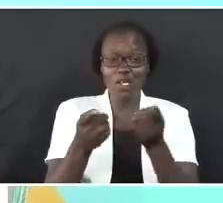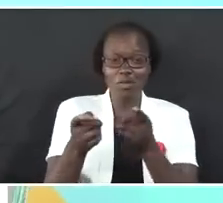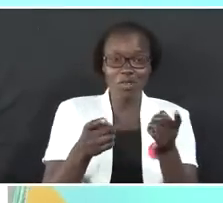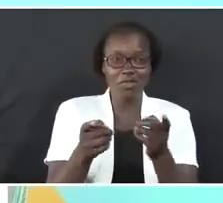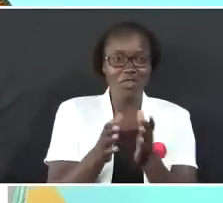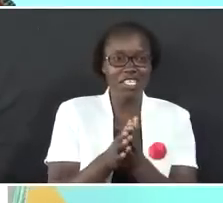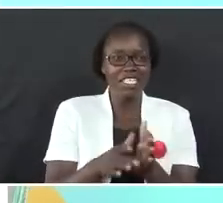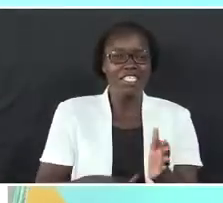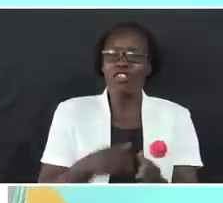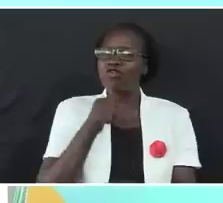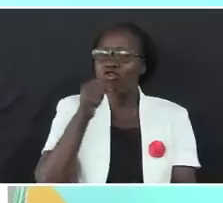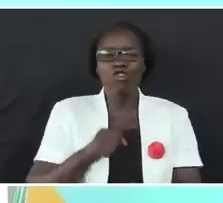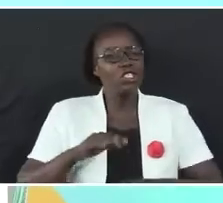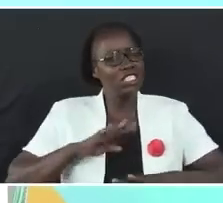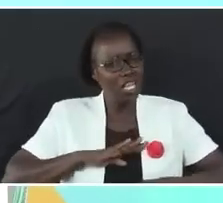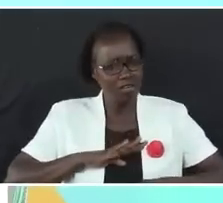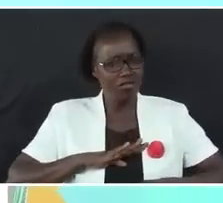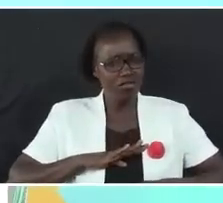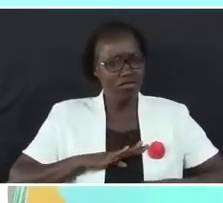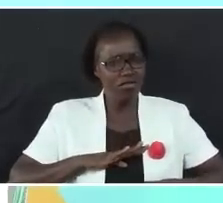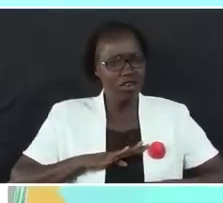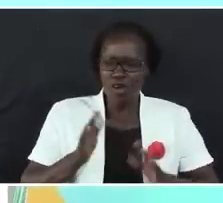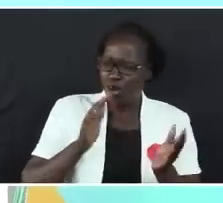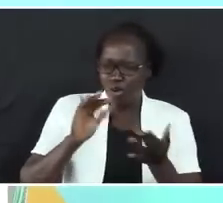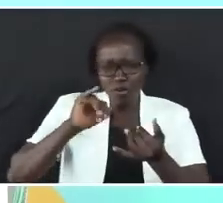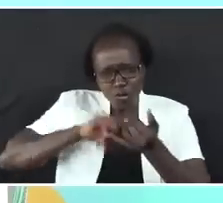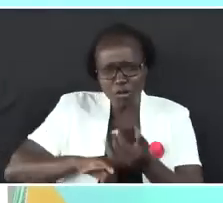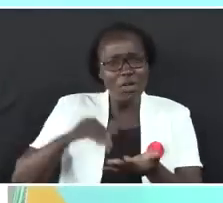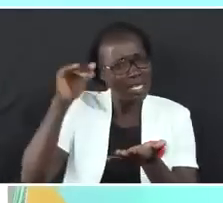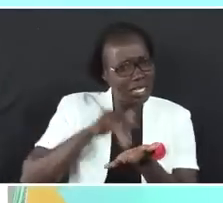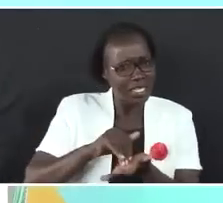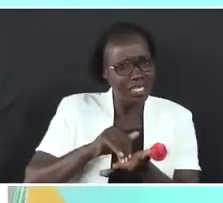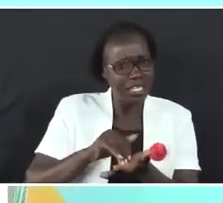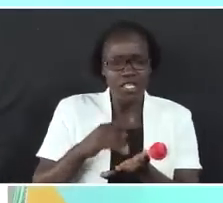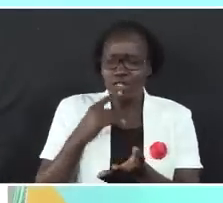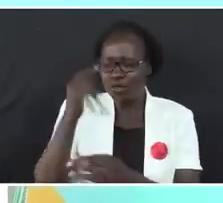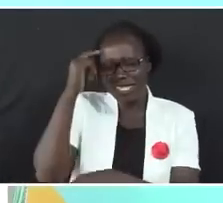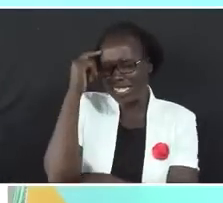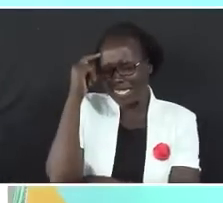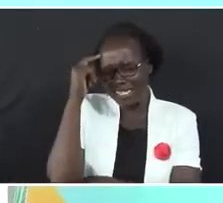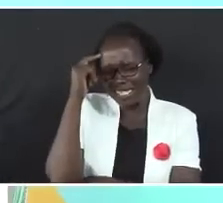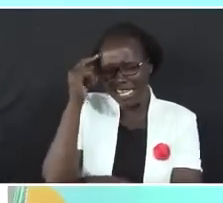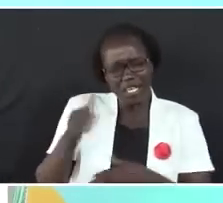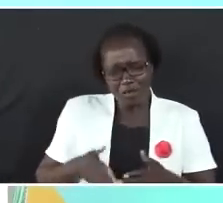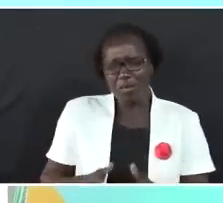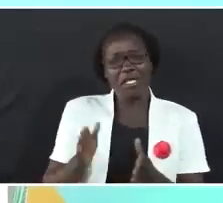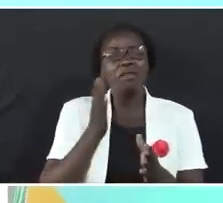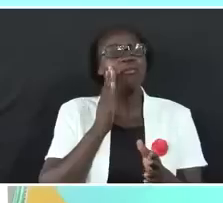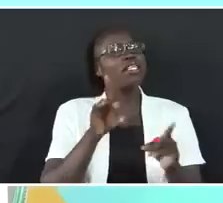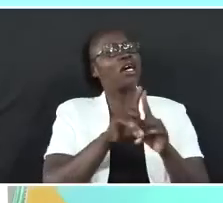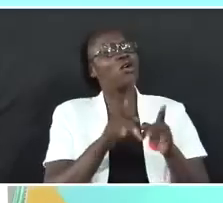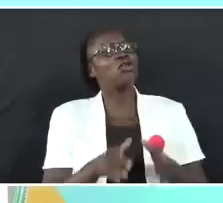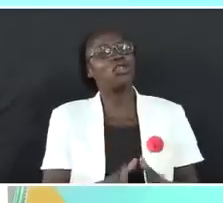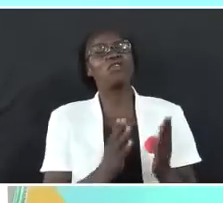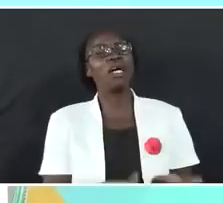she feels she's old enough to almost get married. So she's wondering, she'll be giving birth. The mother is